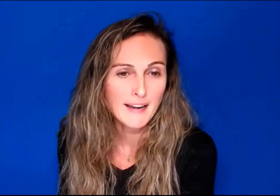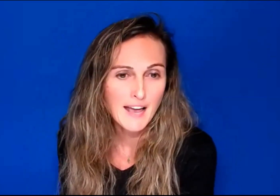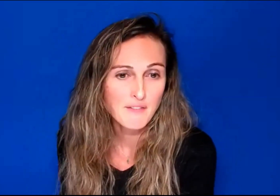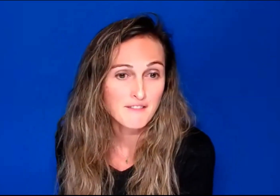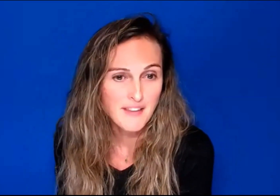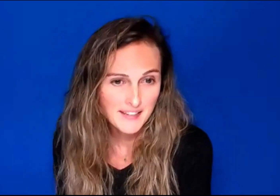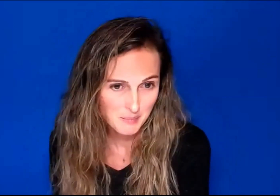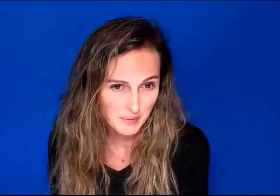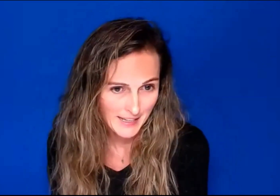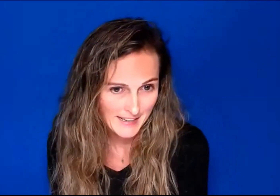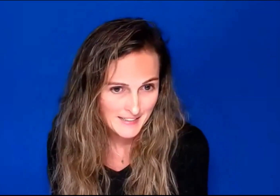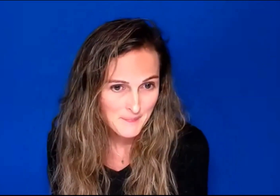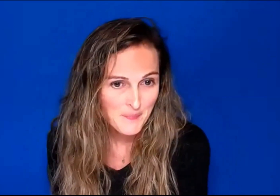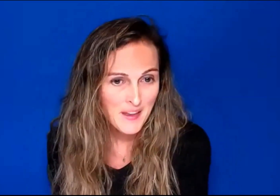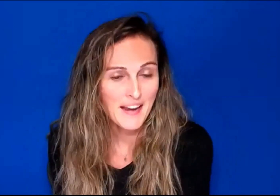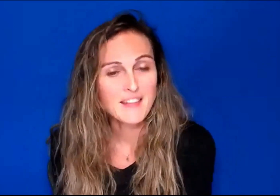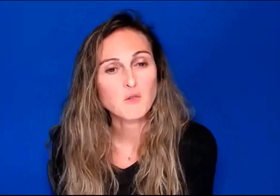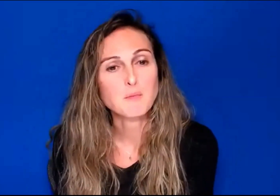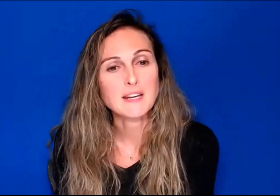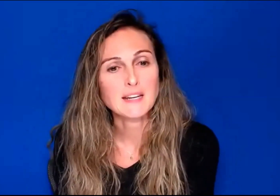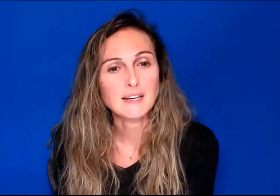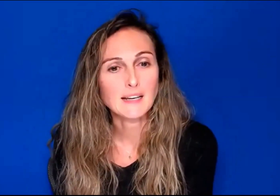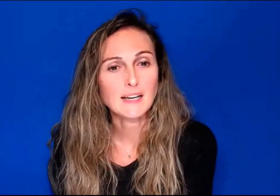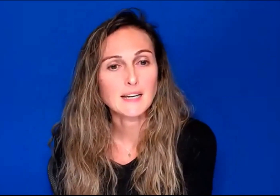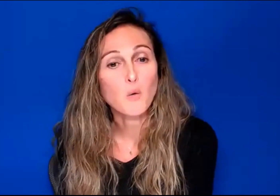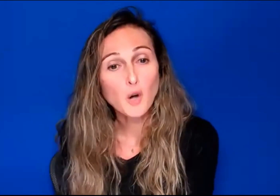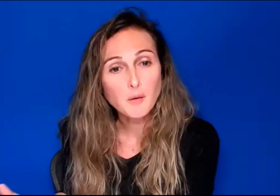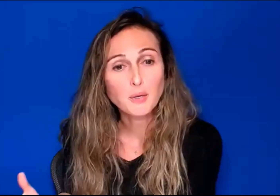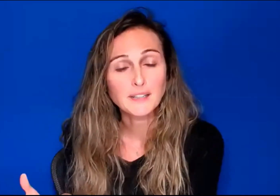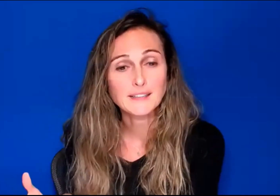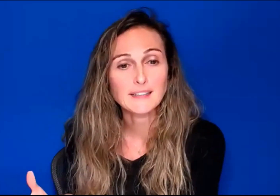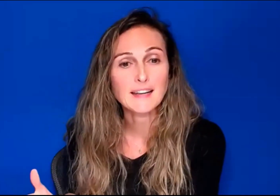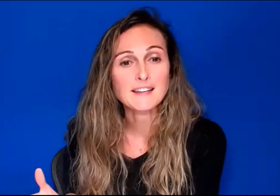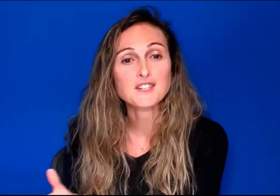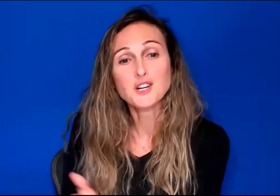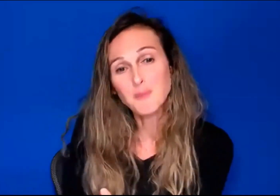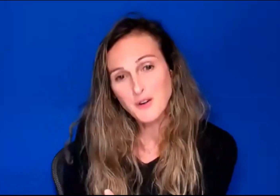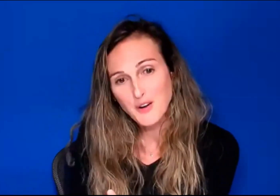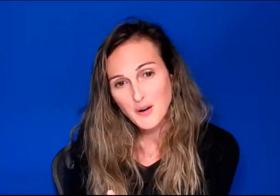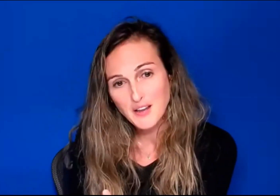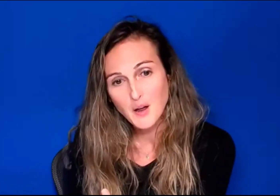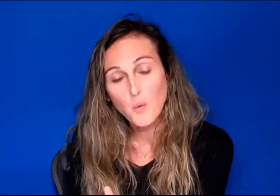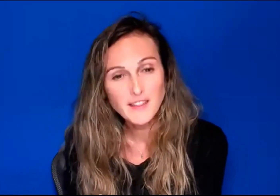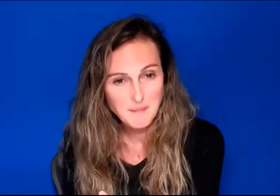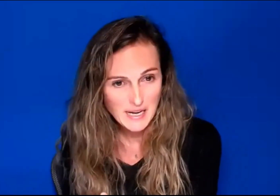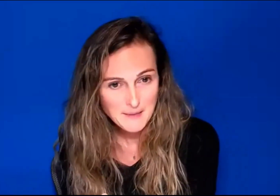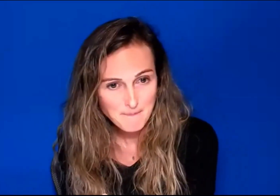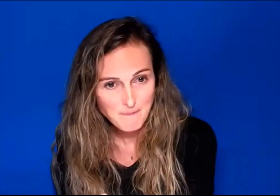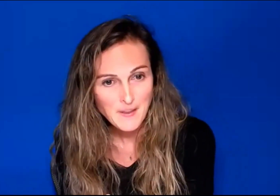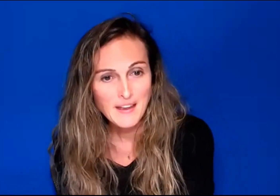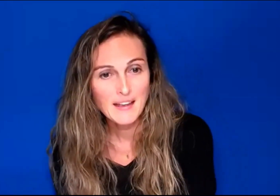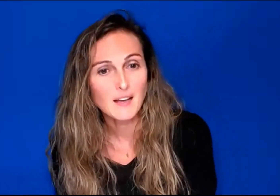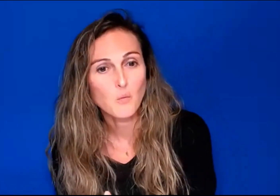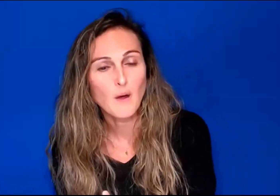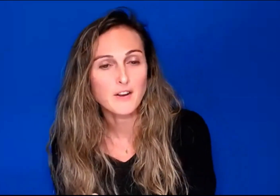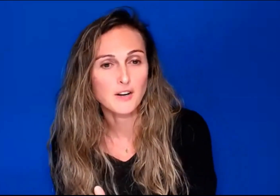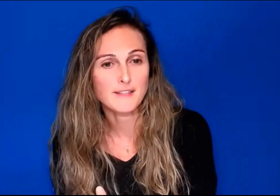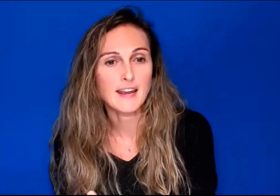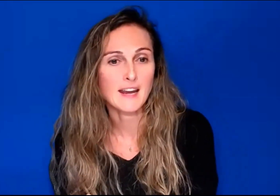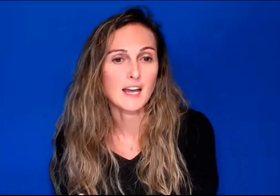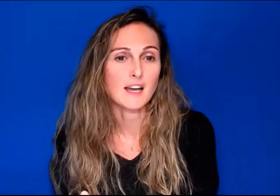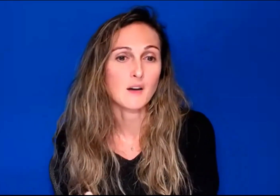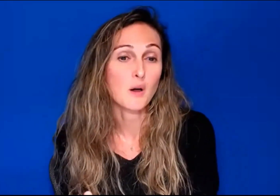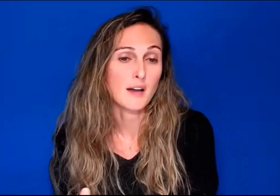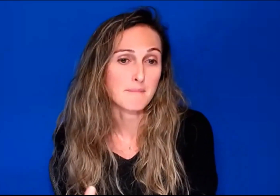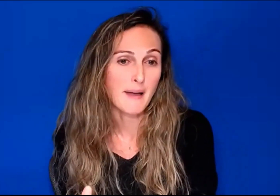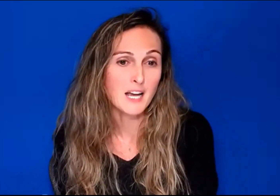we might have an event to plan, and there would be work put an interpreter with me, whether